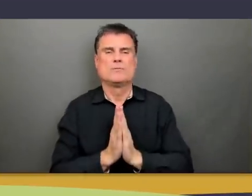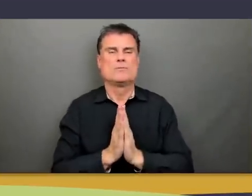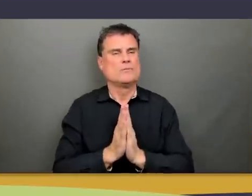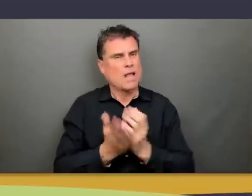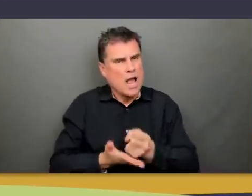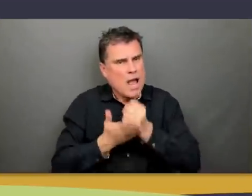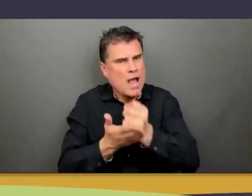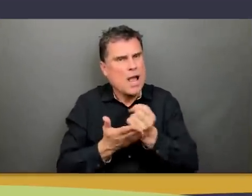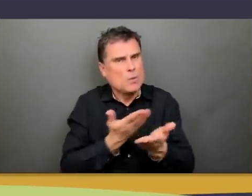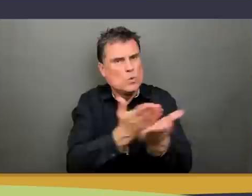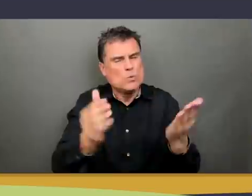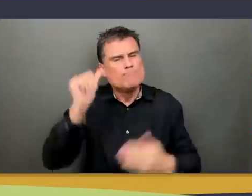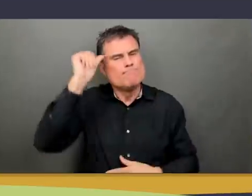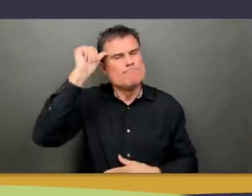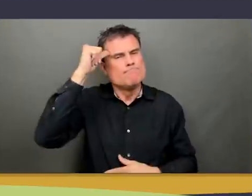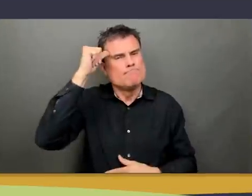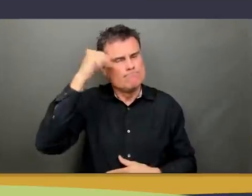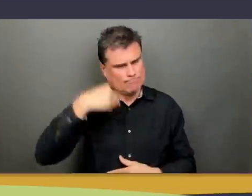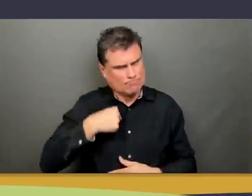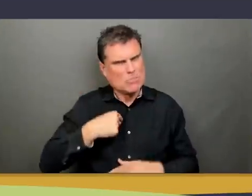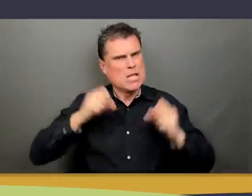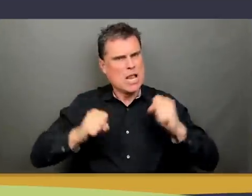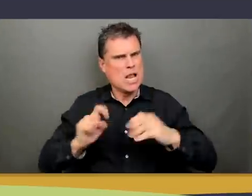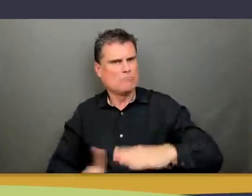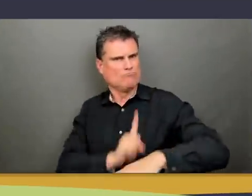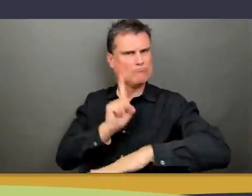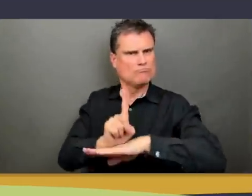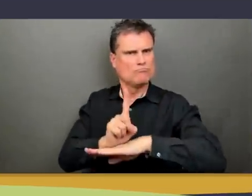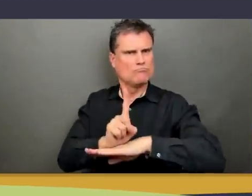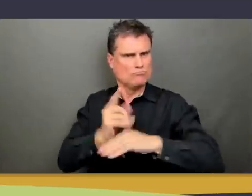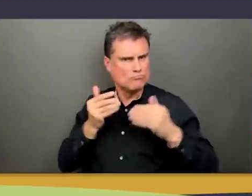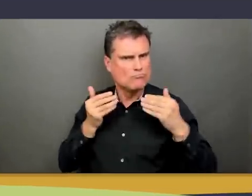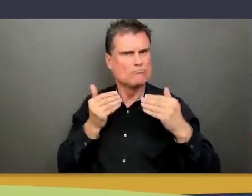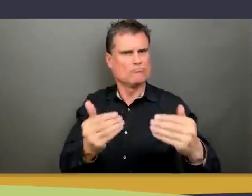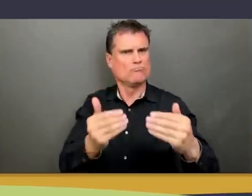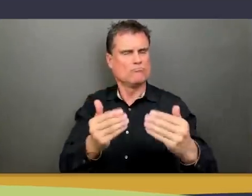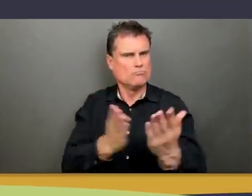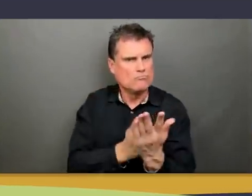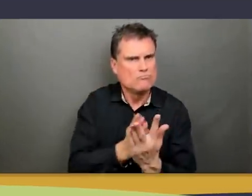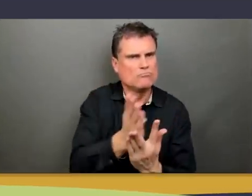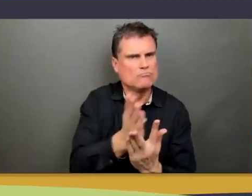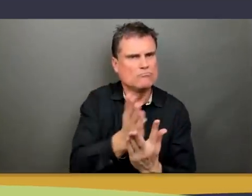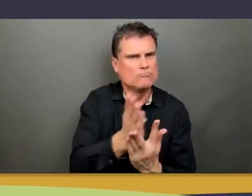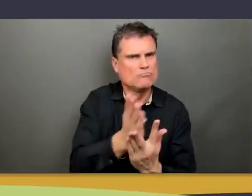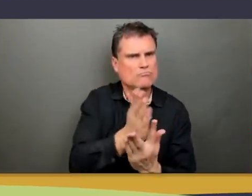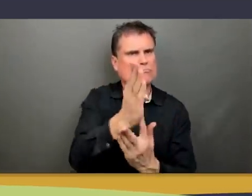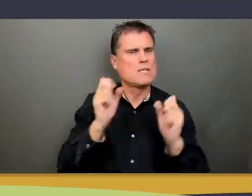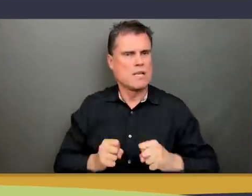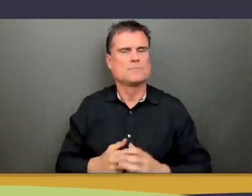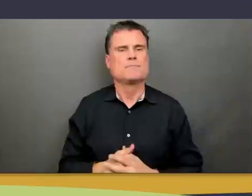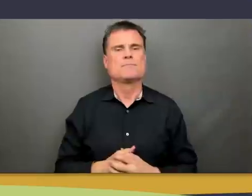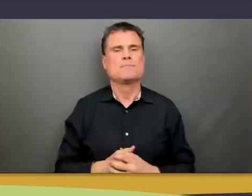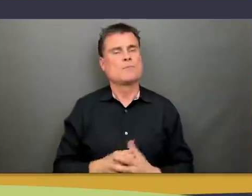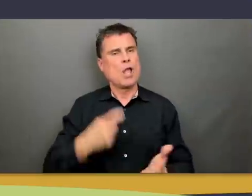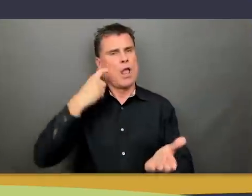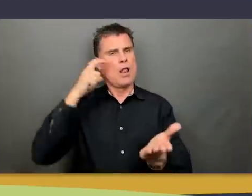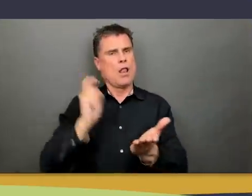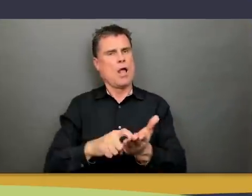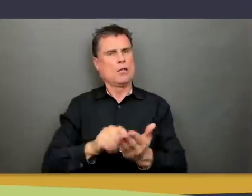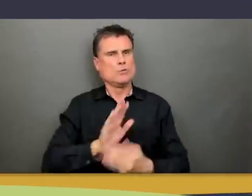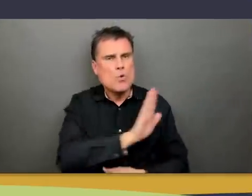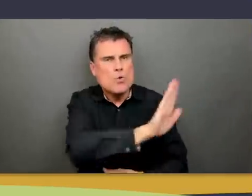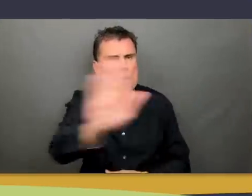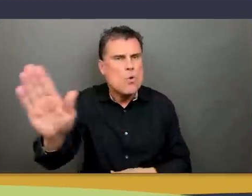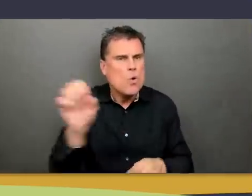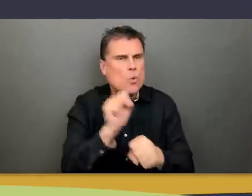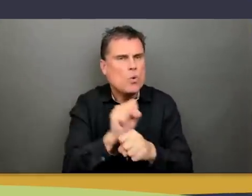your undeniable conviction. It is an acknowledgement of all you do, all you have done, all